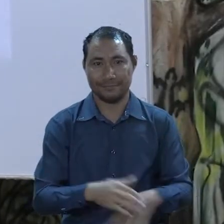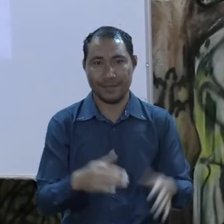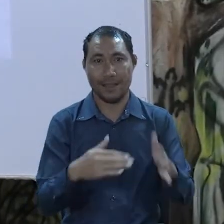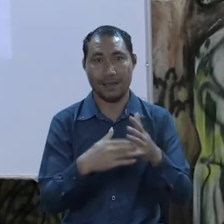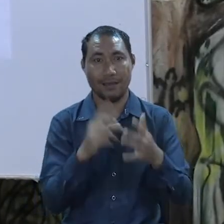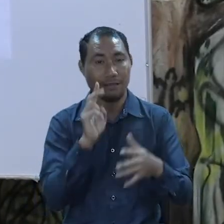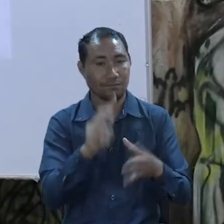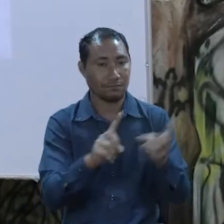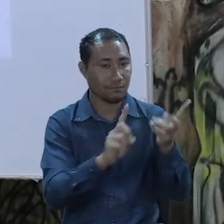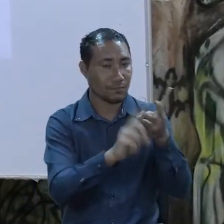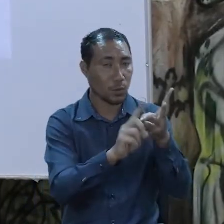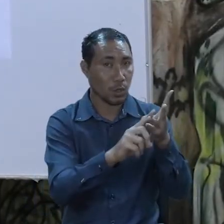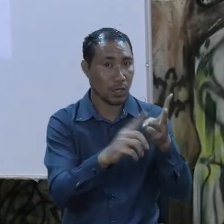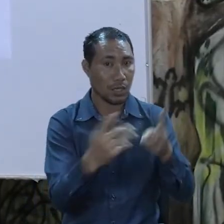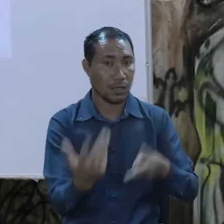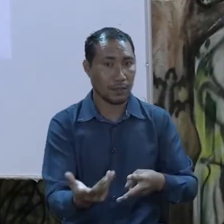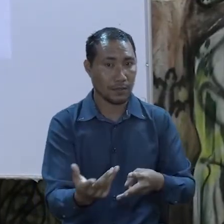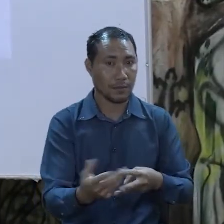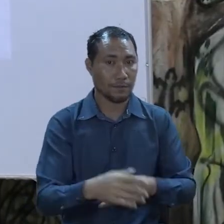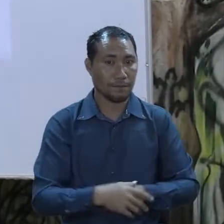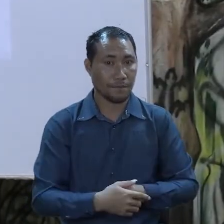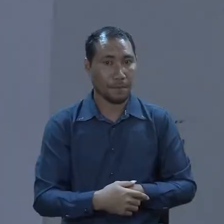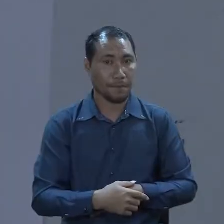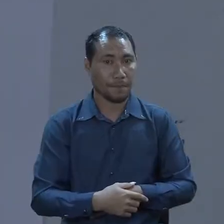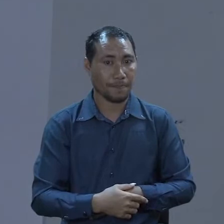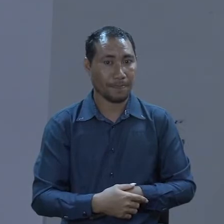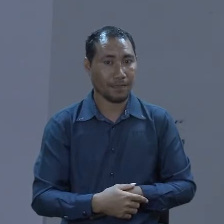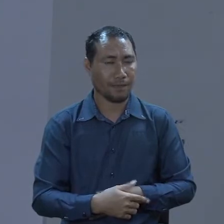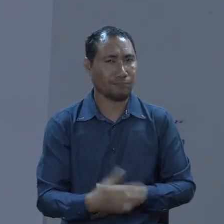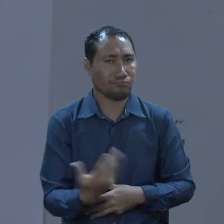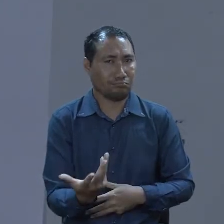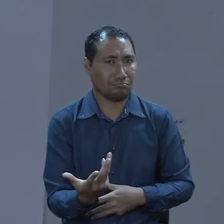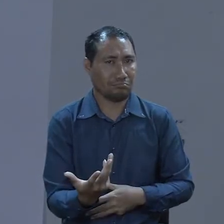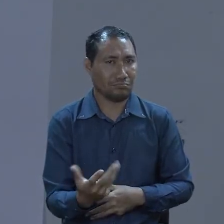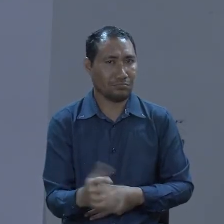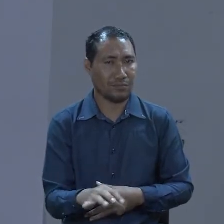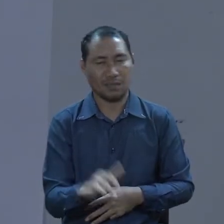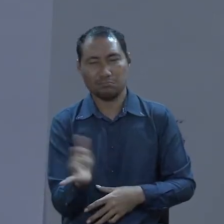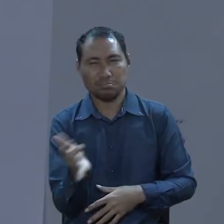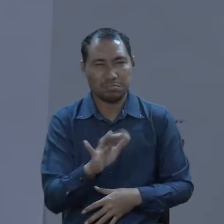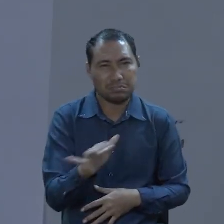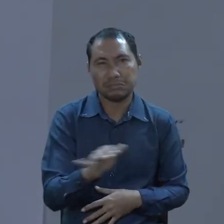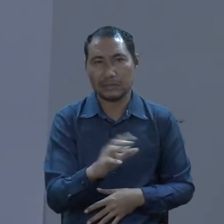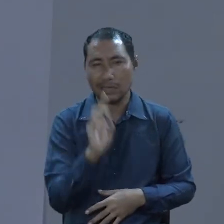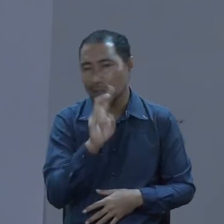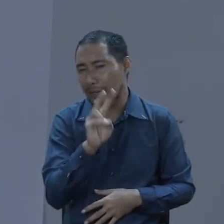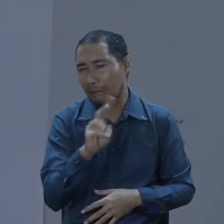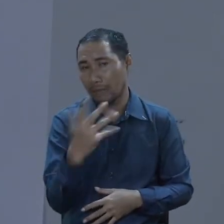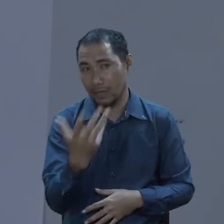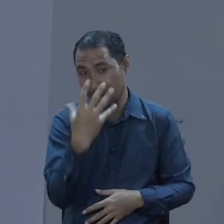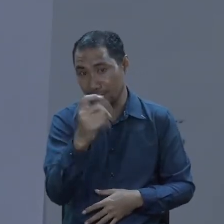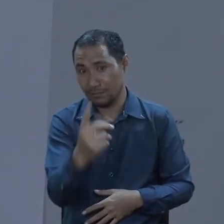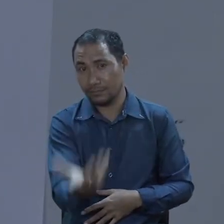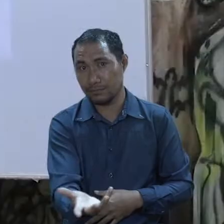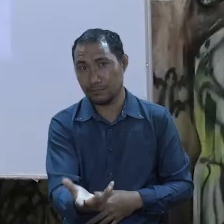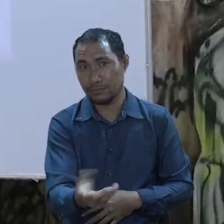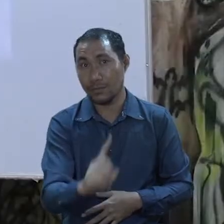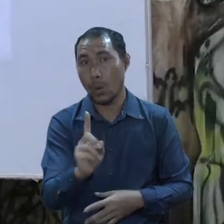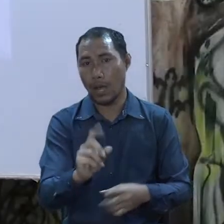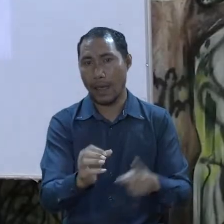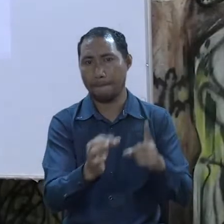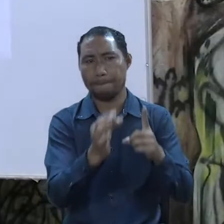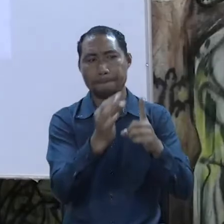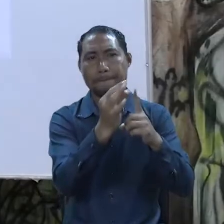Okay, let's look at our third tool. This is a very unusual looking tool. Yes, that's right. It is